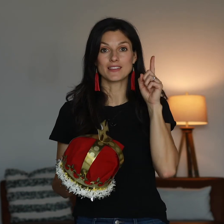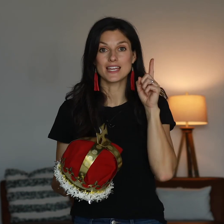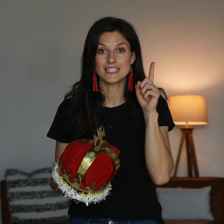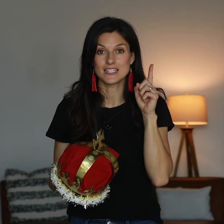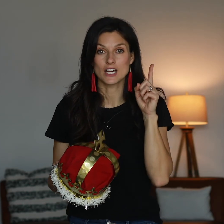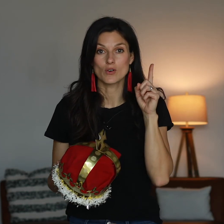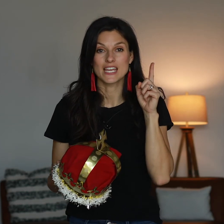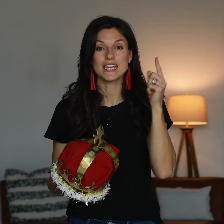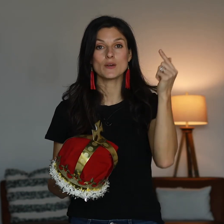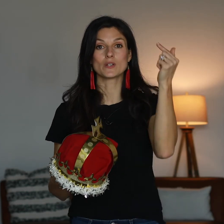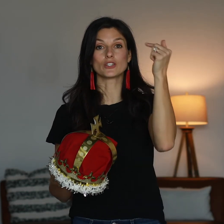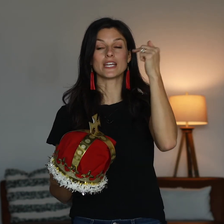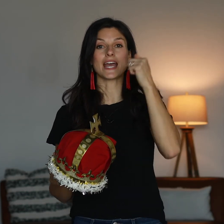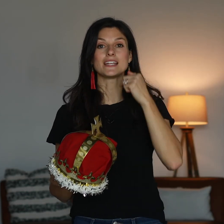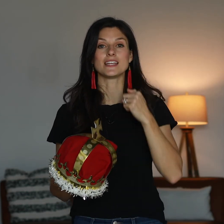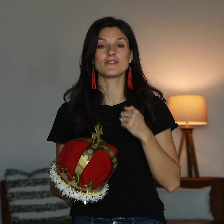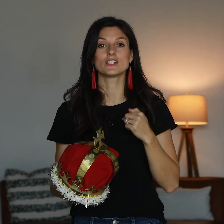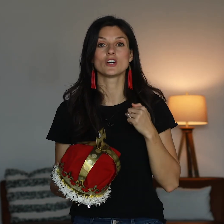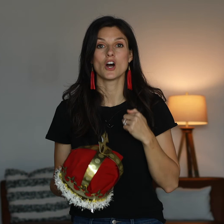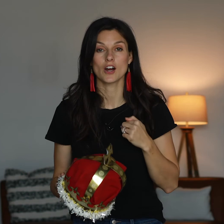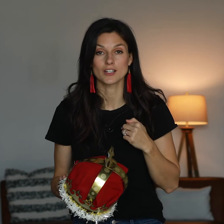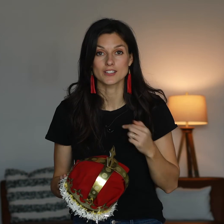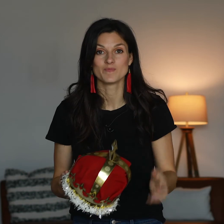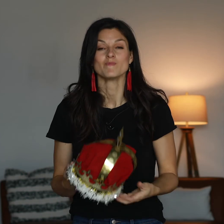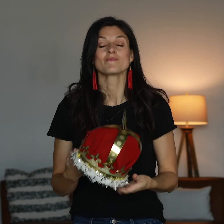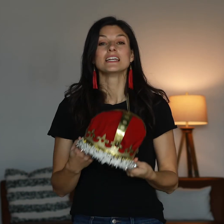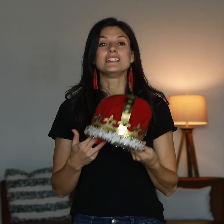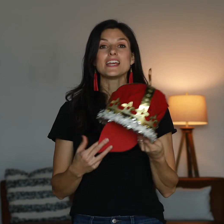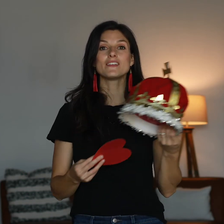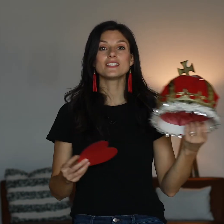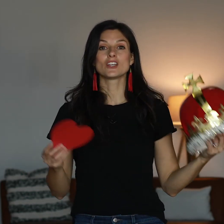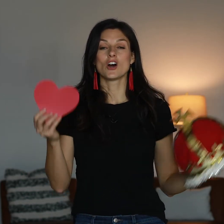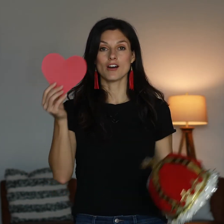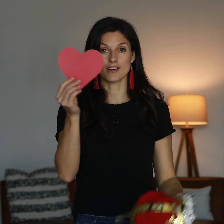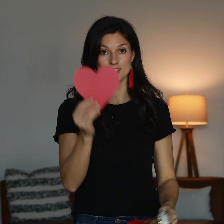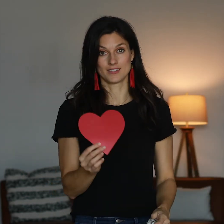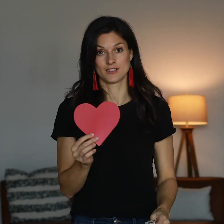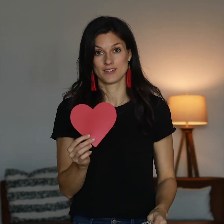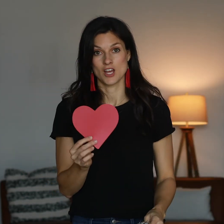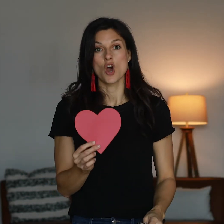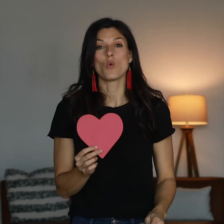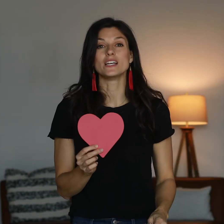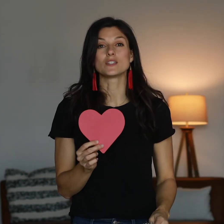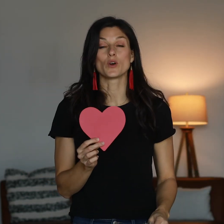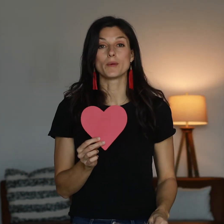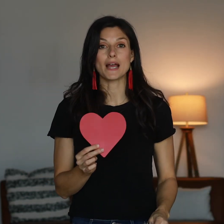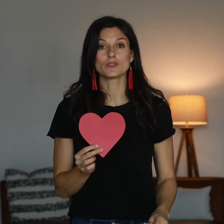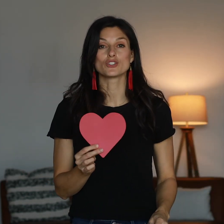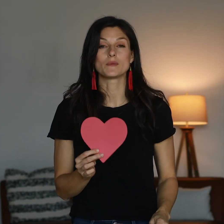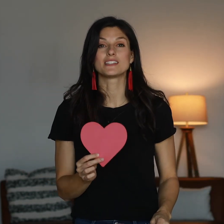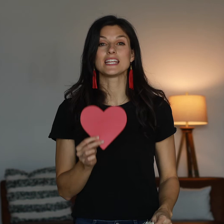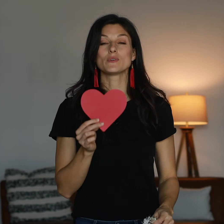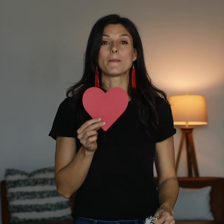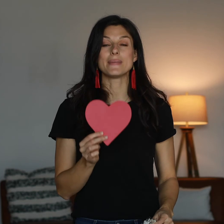knew something they didn't know. He was looking at David's heart. David's heart was what the